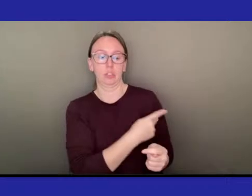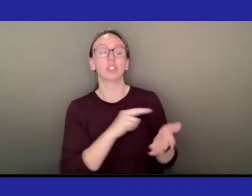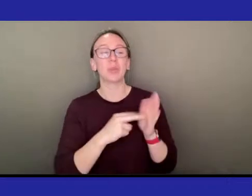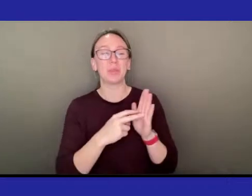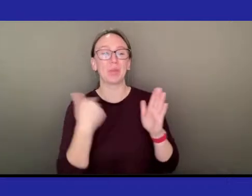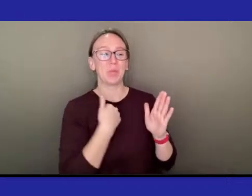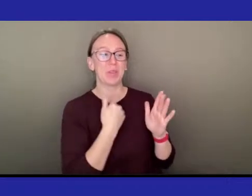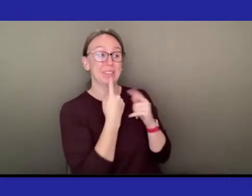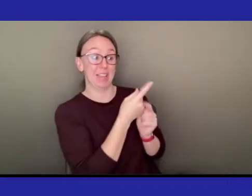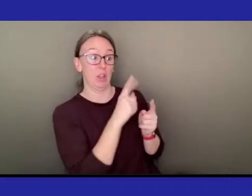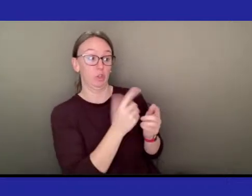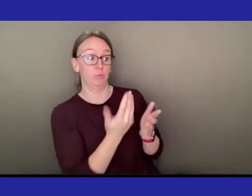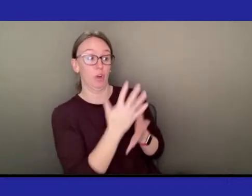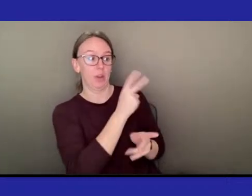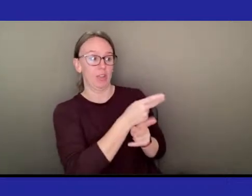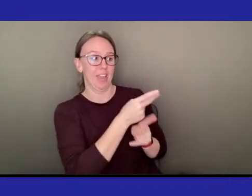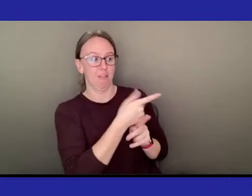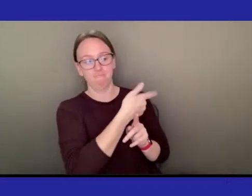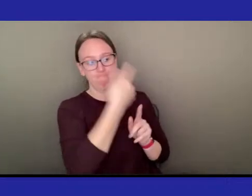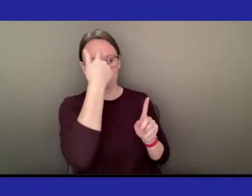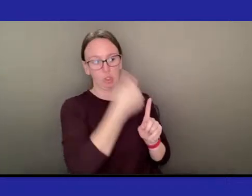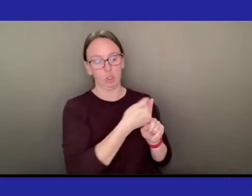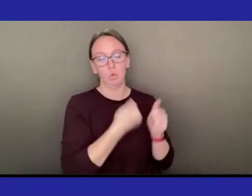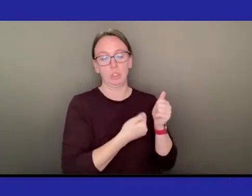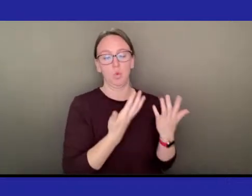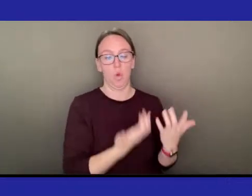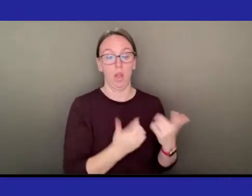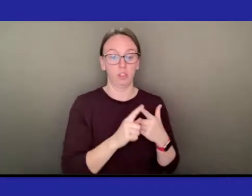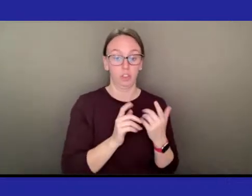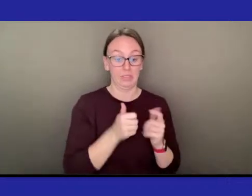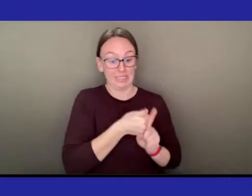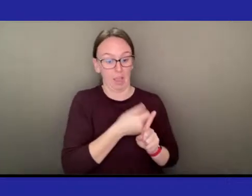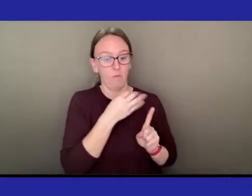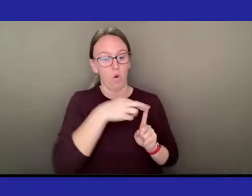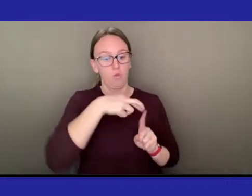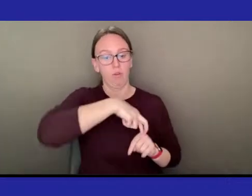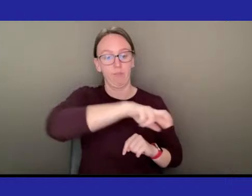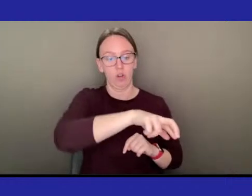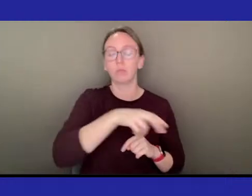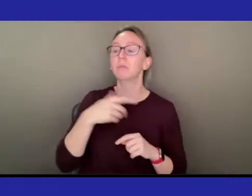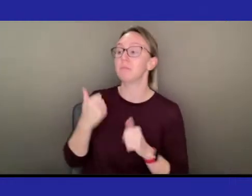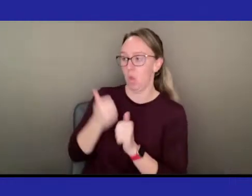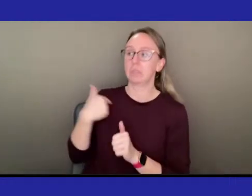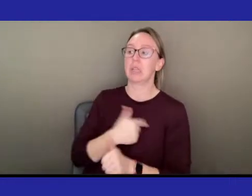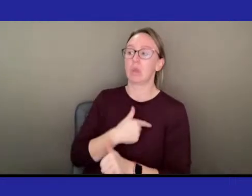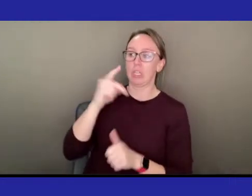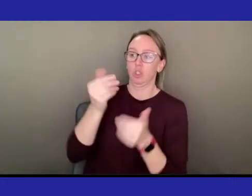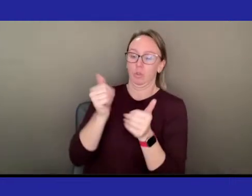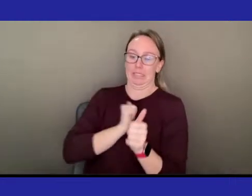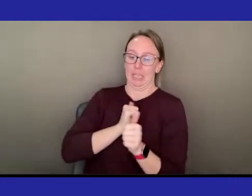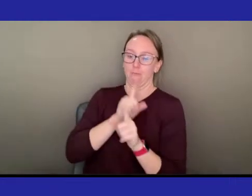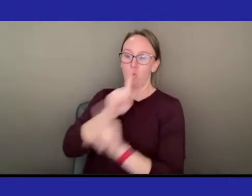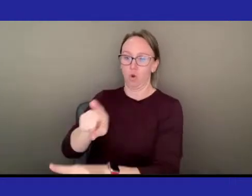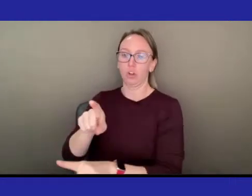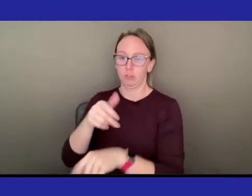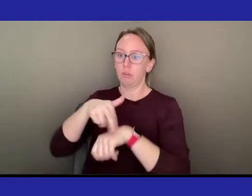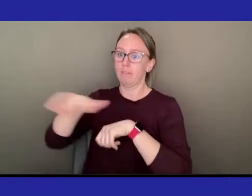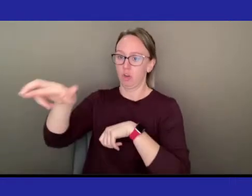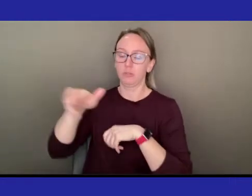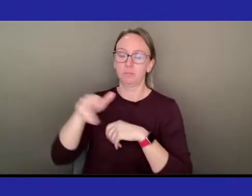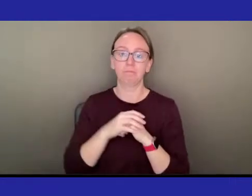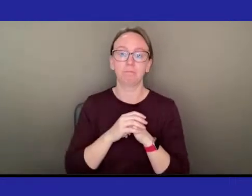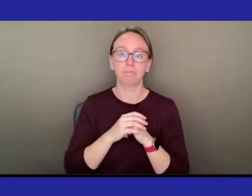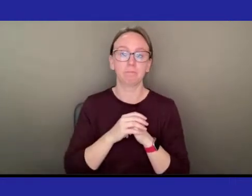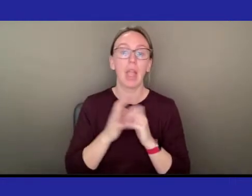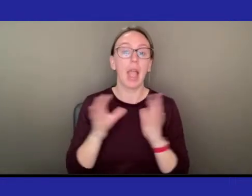which way they want to, you know, go down that route. We mostly order. So, and it's no harder for me to